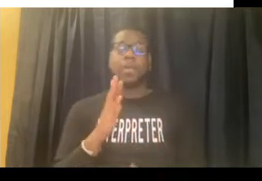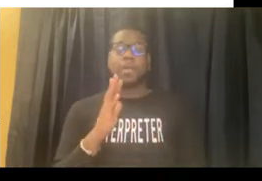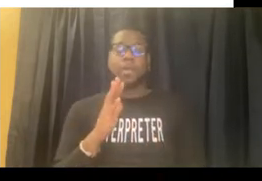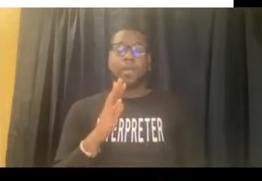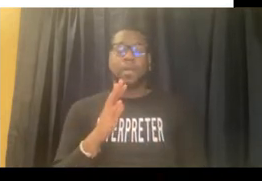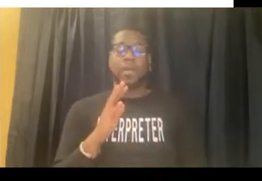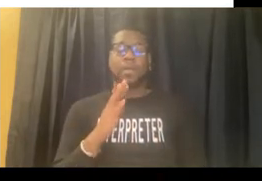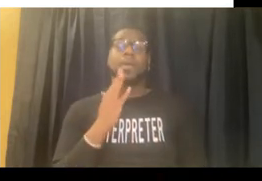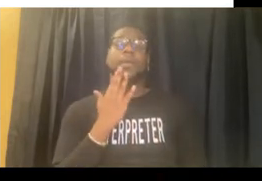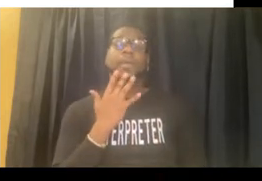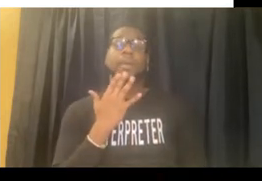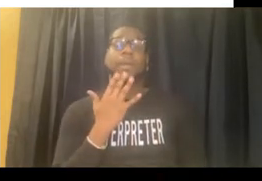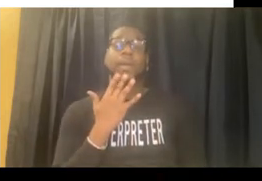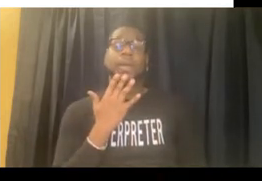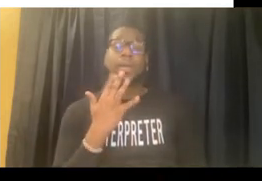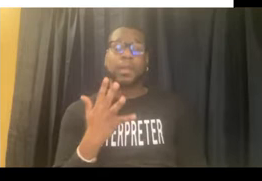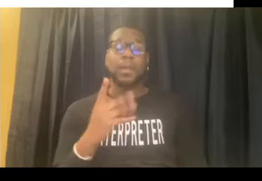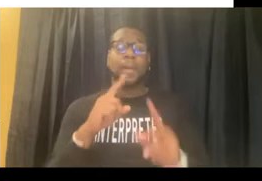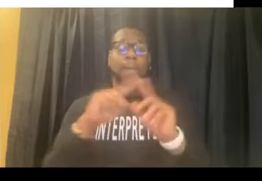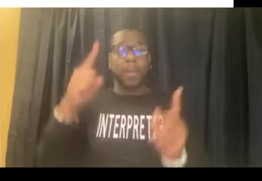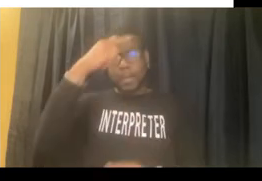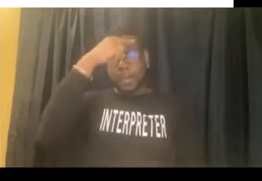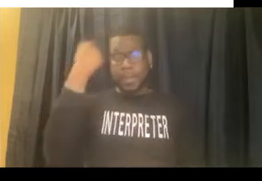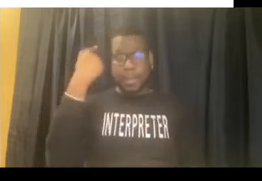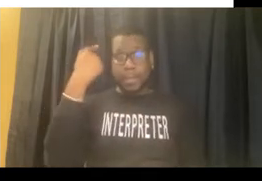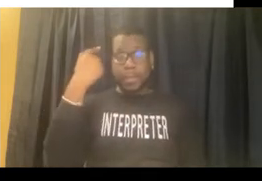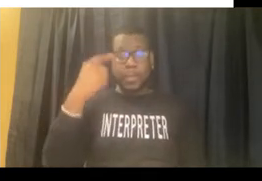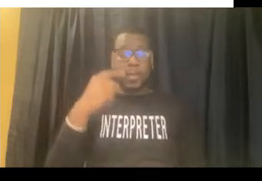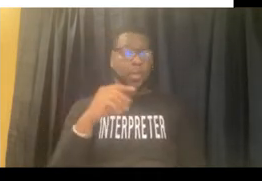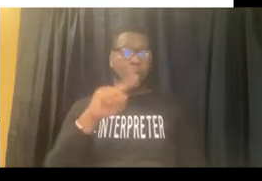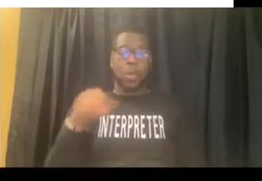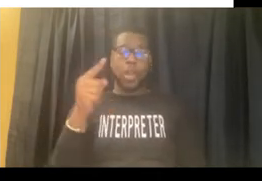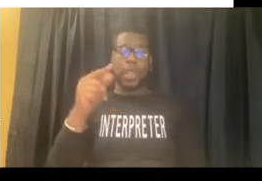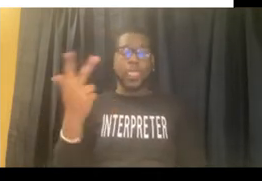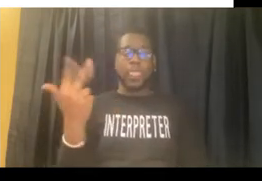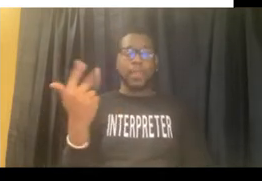up 13% of the population. And this, for me, hit